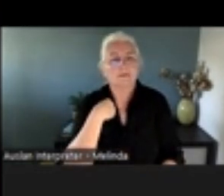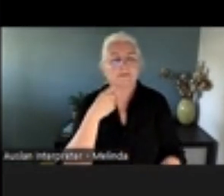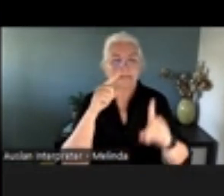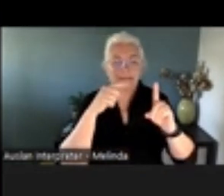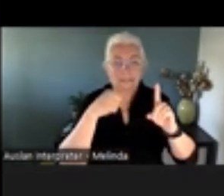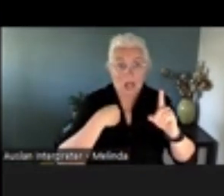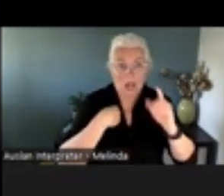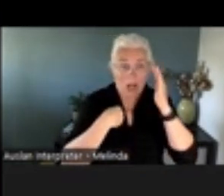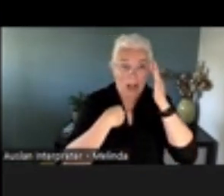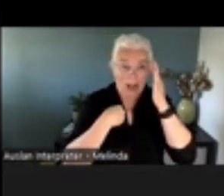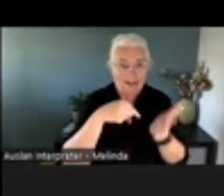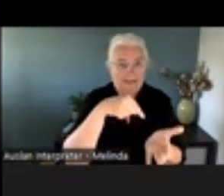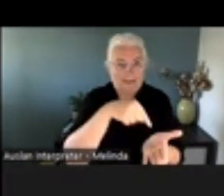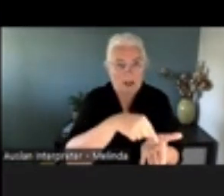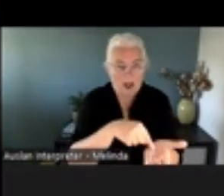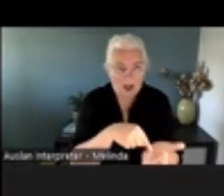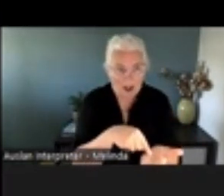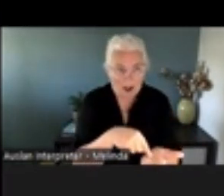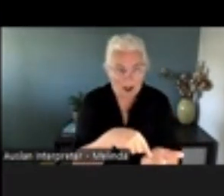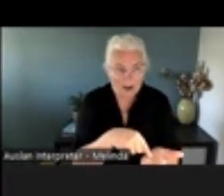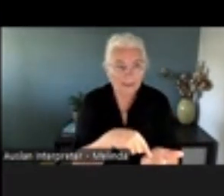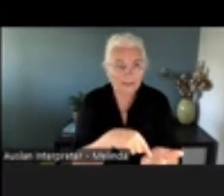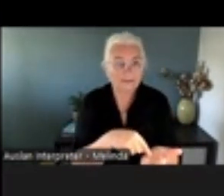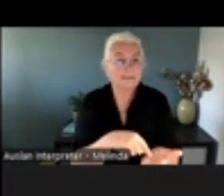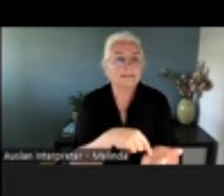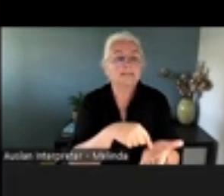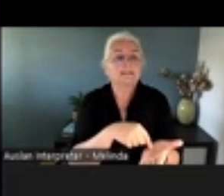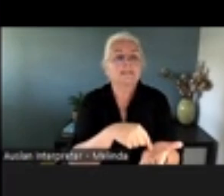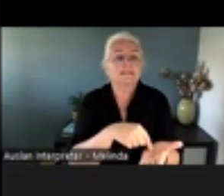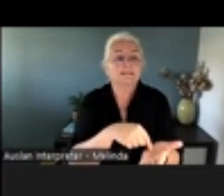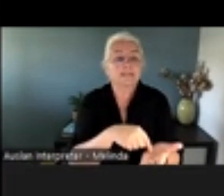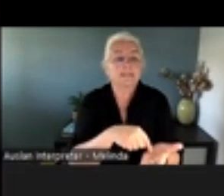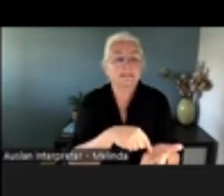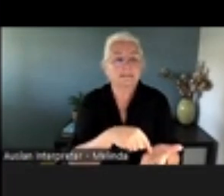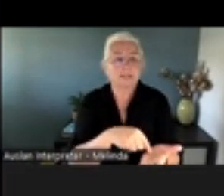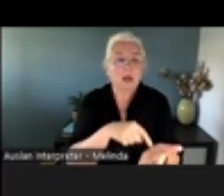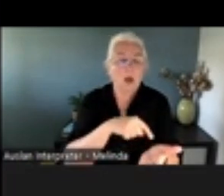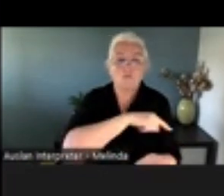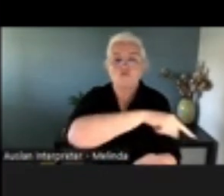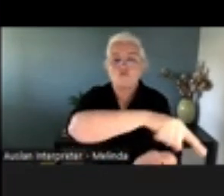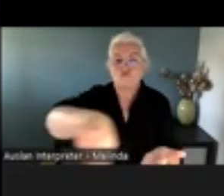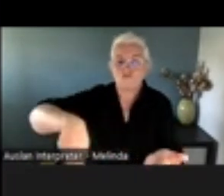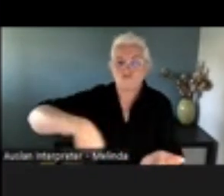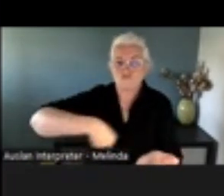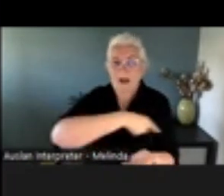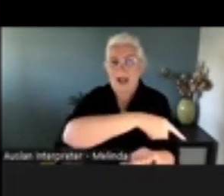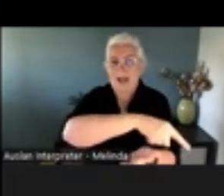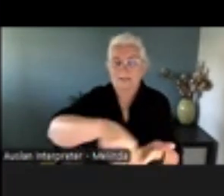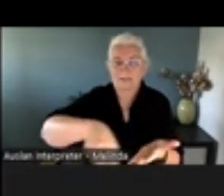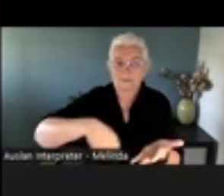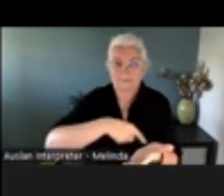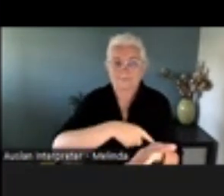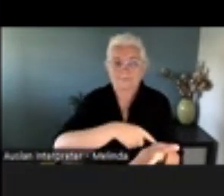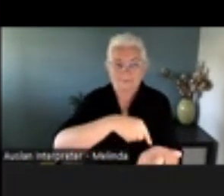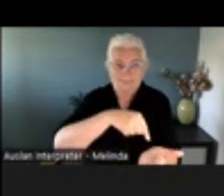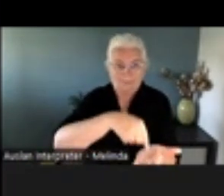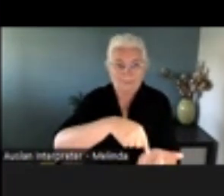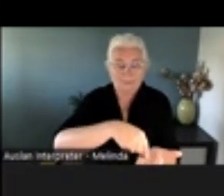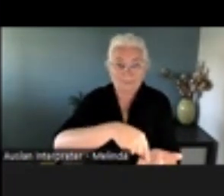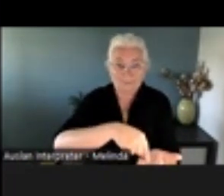iStart model. The 6 key parts, which you'll see around this central